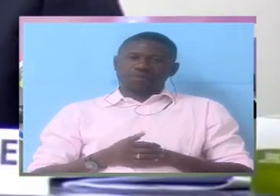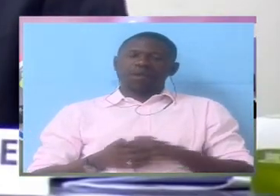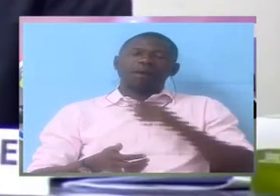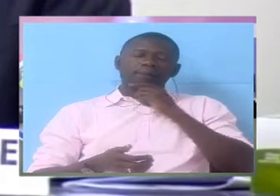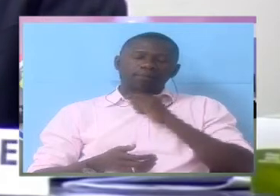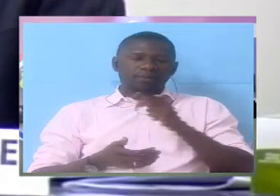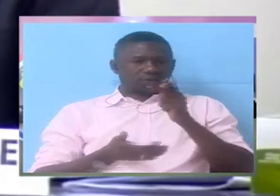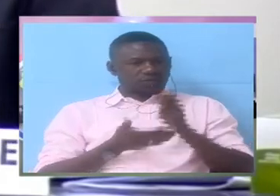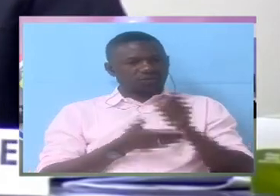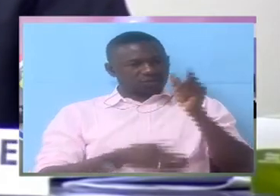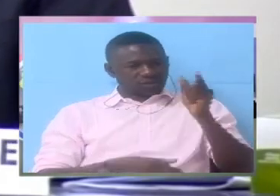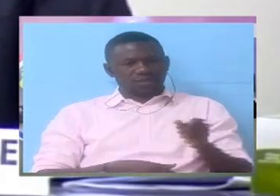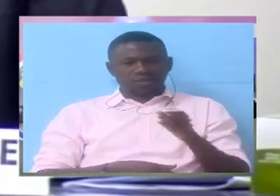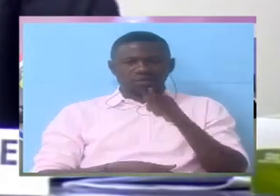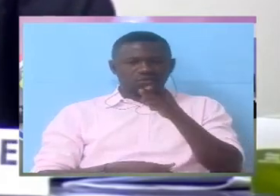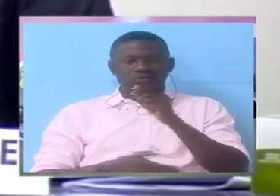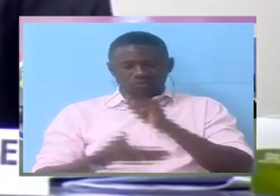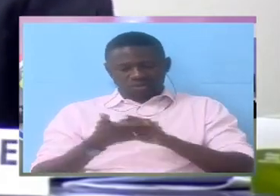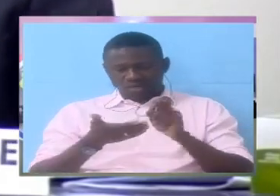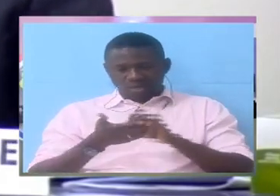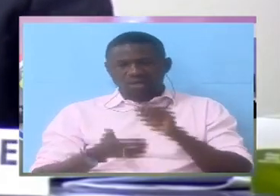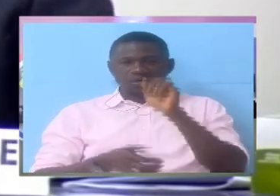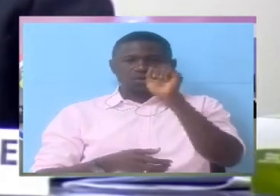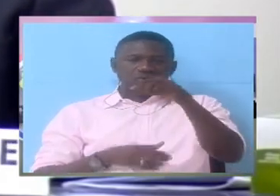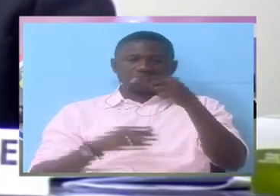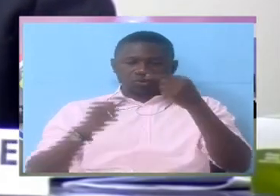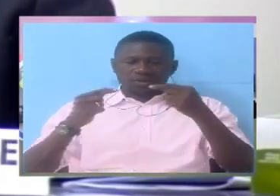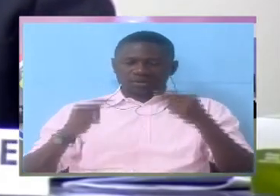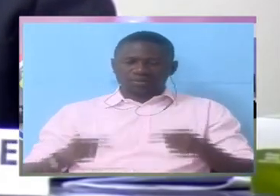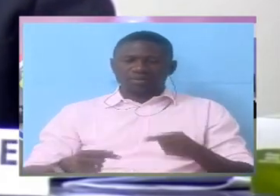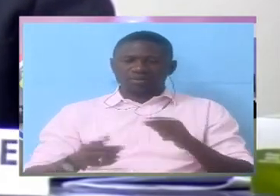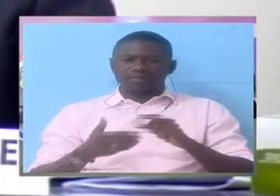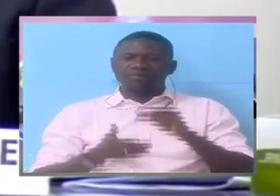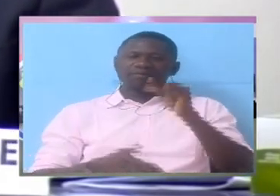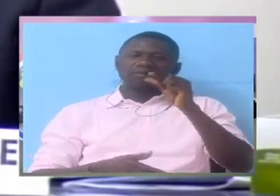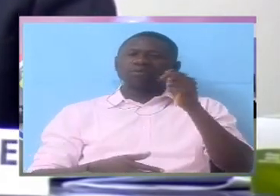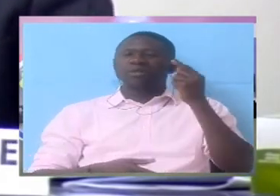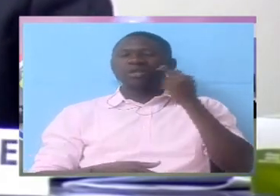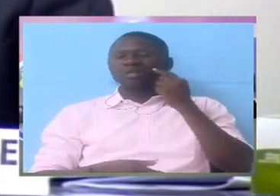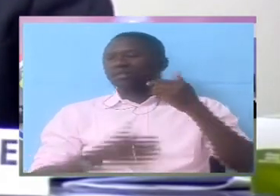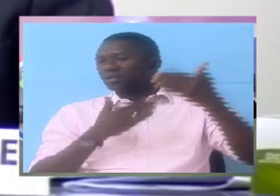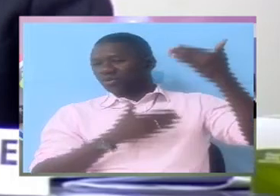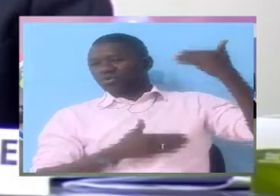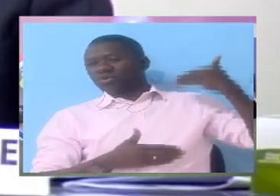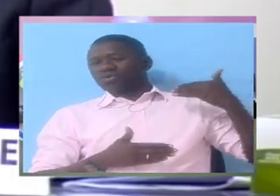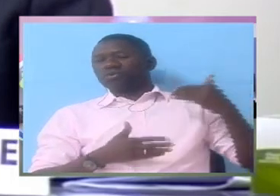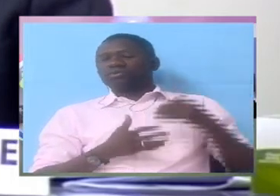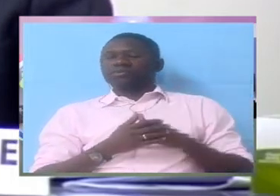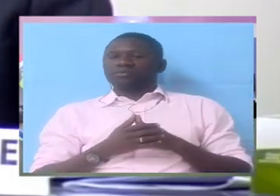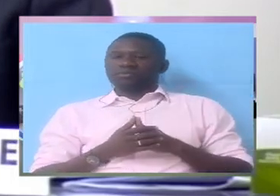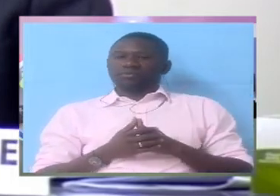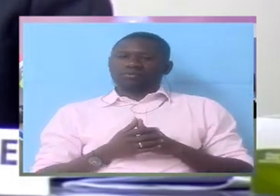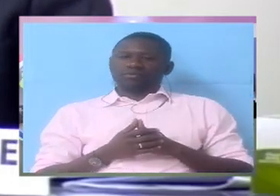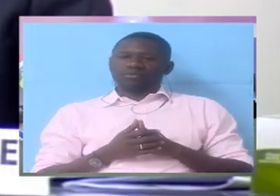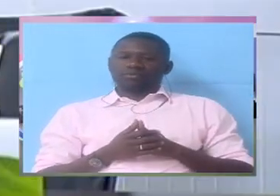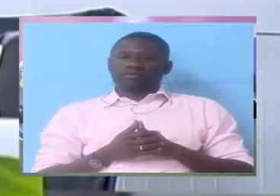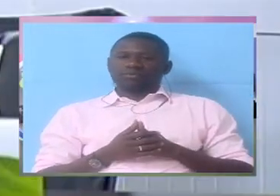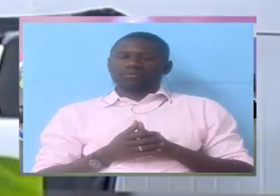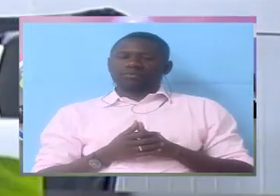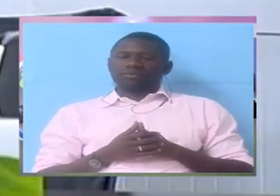few days ago. So this is not a long time. Not for this, you. The statement I